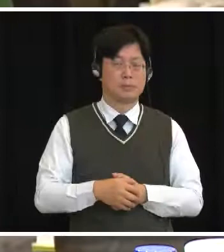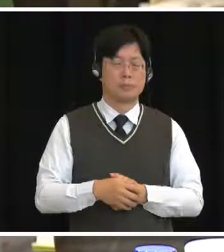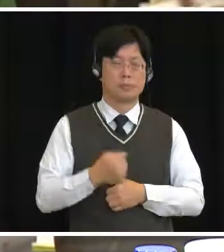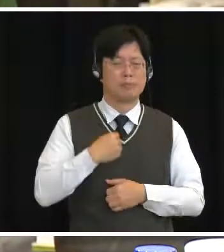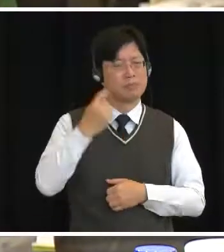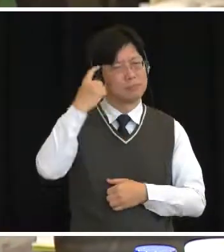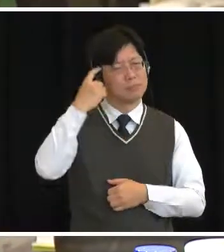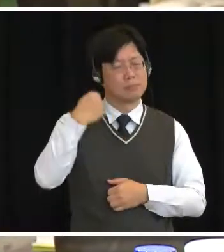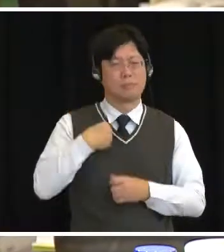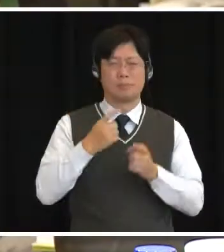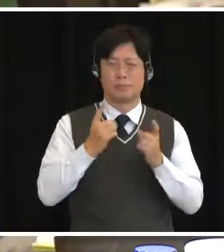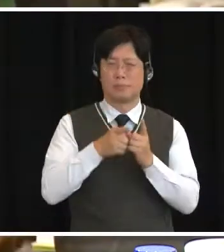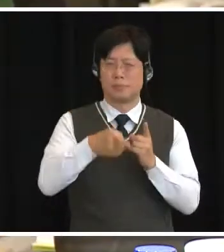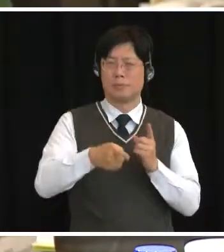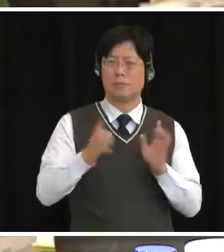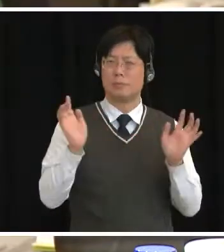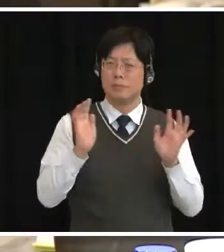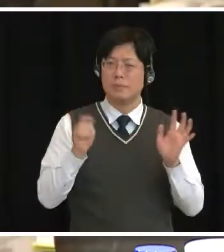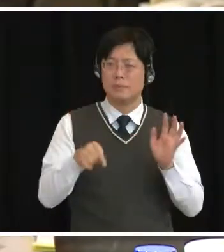children's affairs,